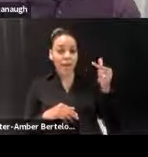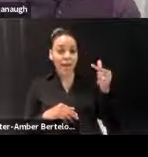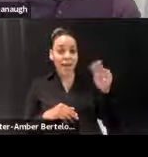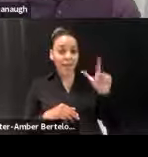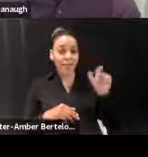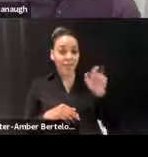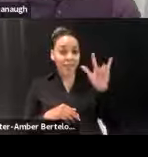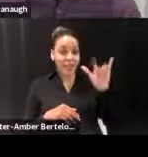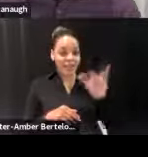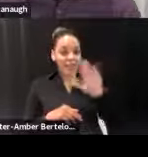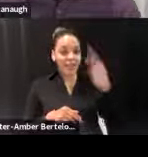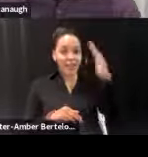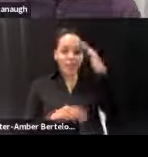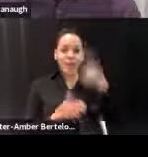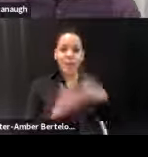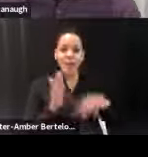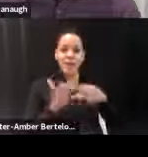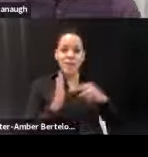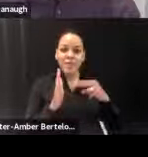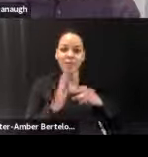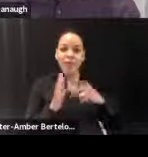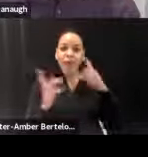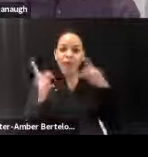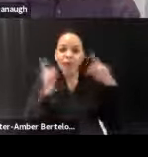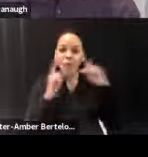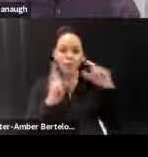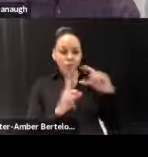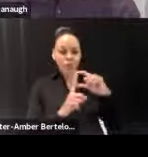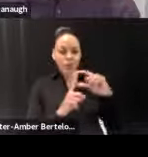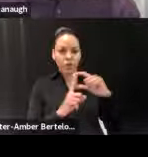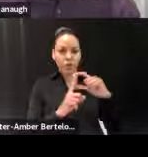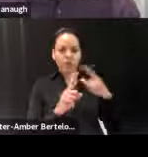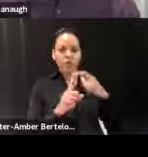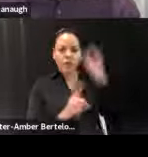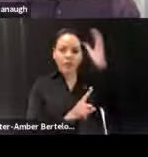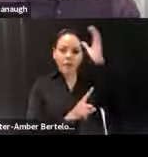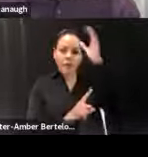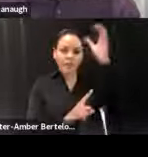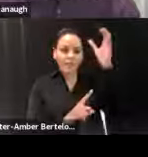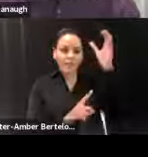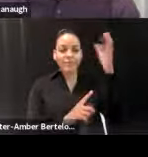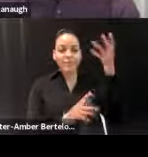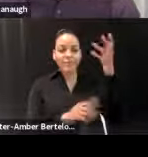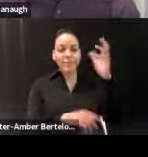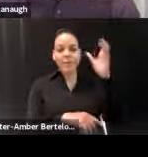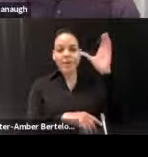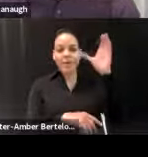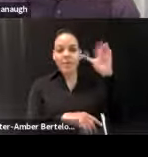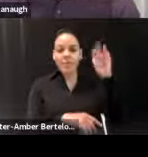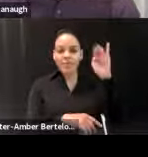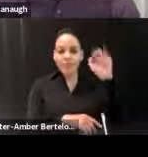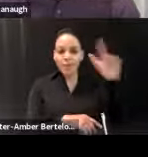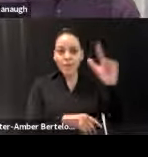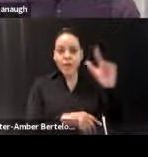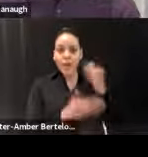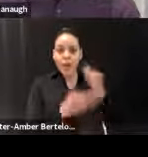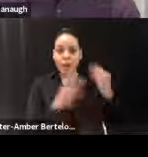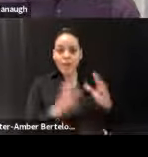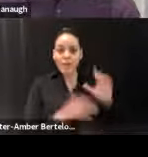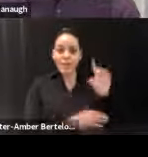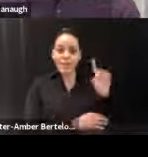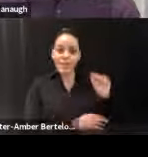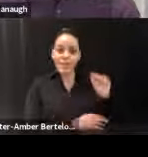now. I heard about the term from conceptual artists David Hammons and Pry. This